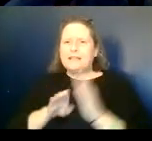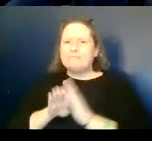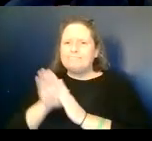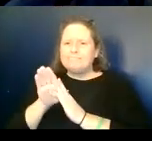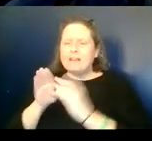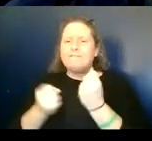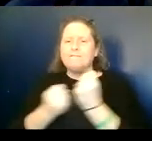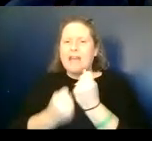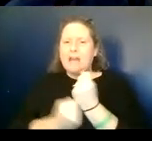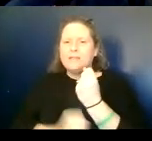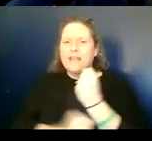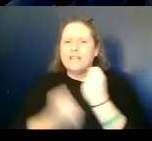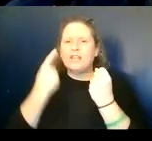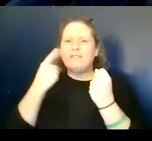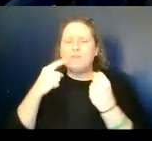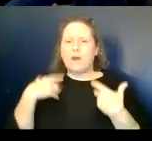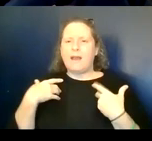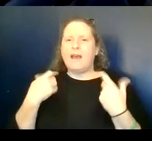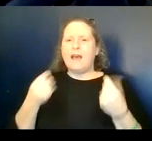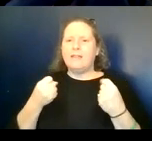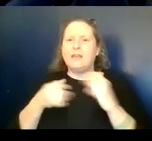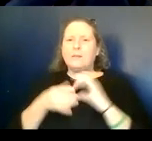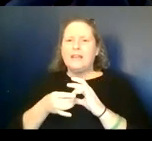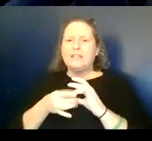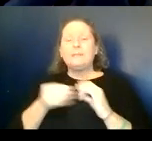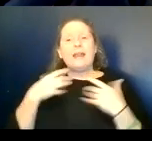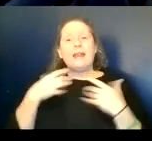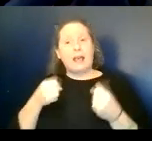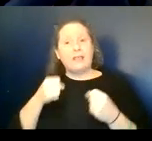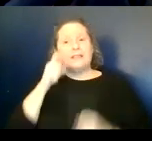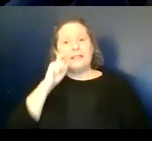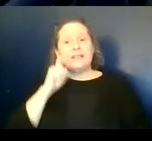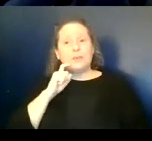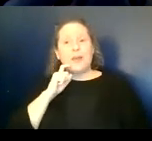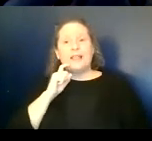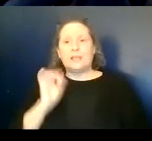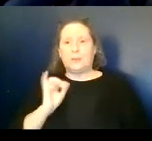healthy relationships and healthy sexuality. There are